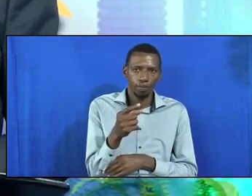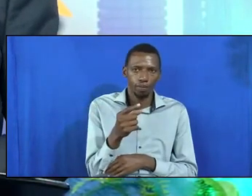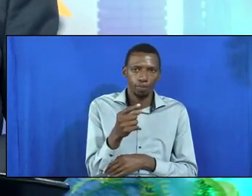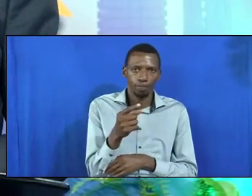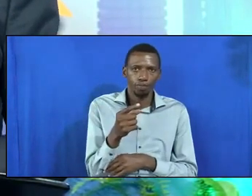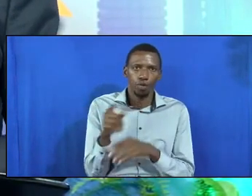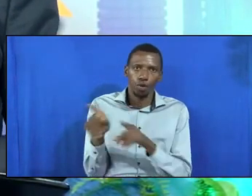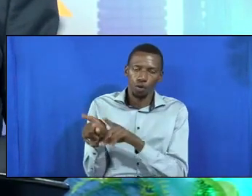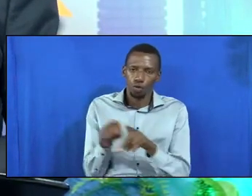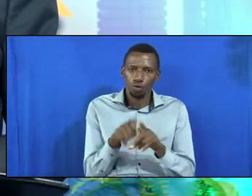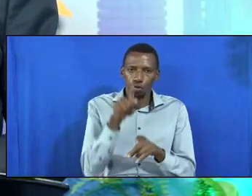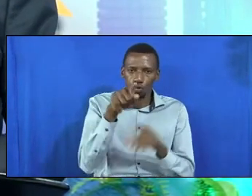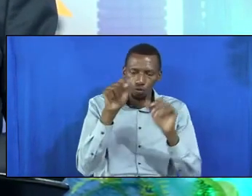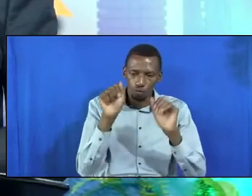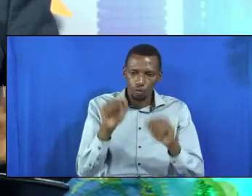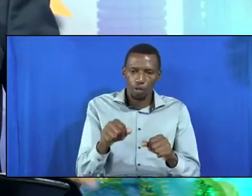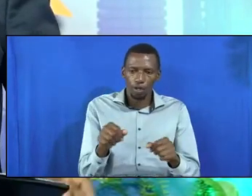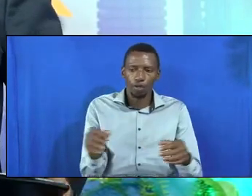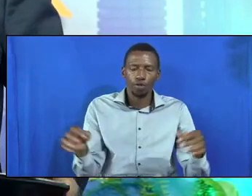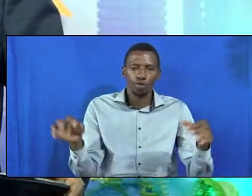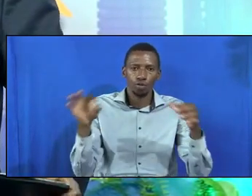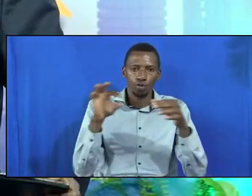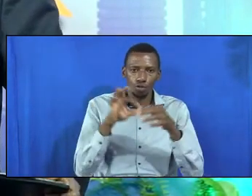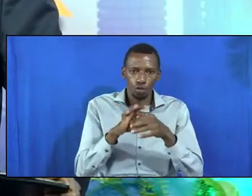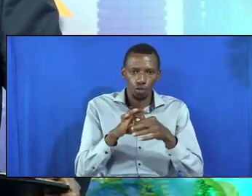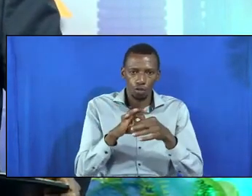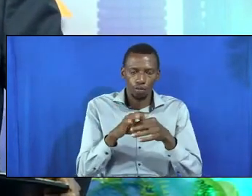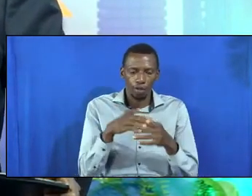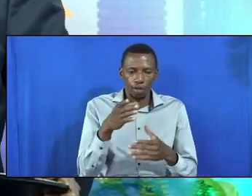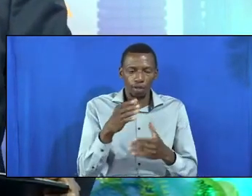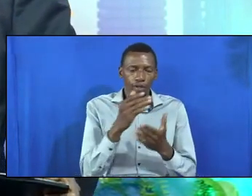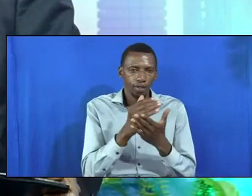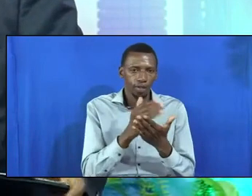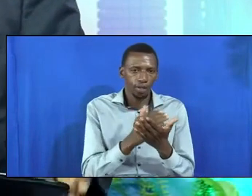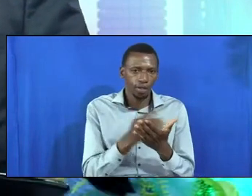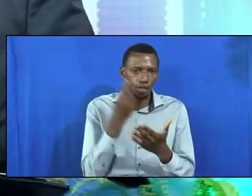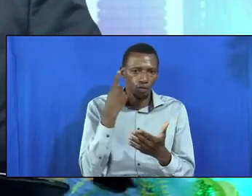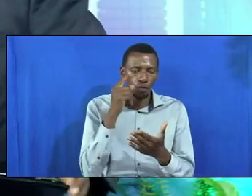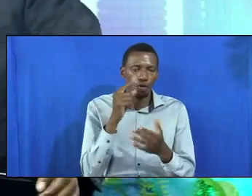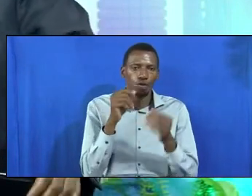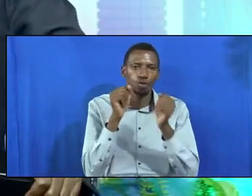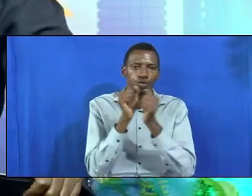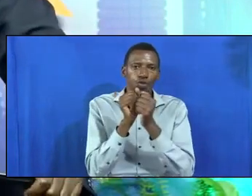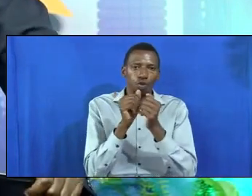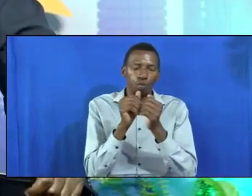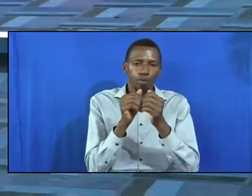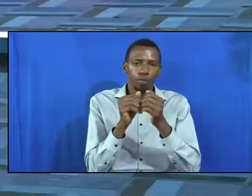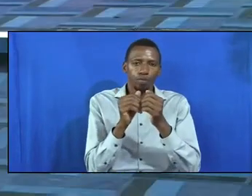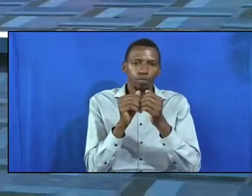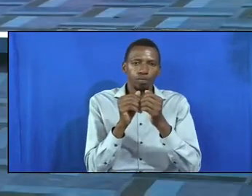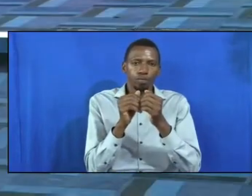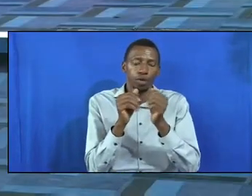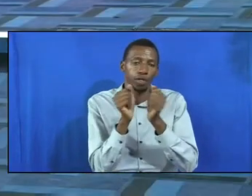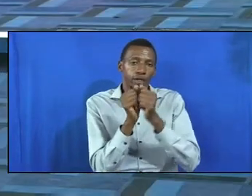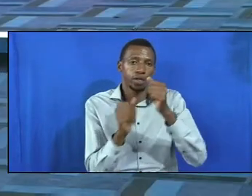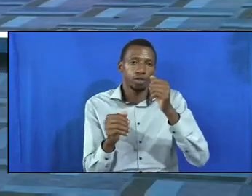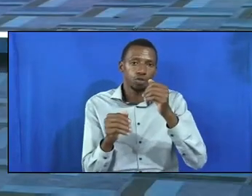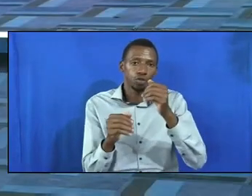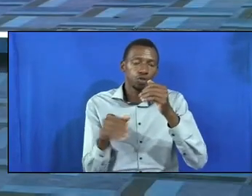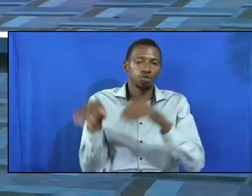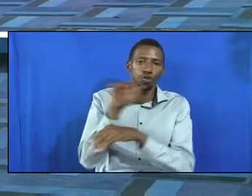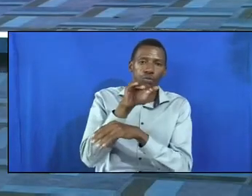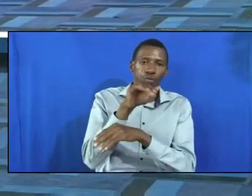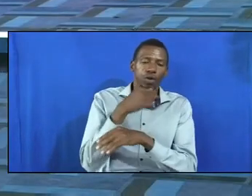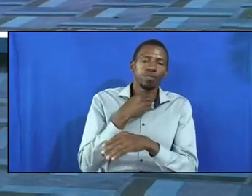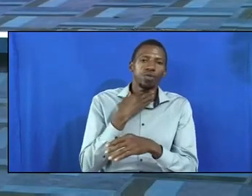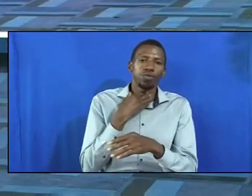you can still squeeze yourself into this list of the top 10. And I want to commend all of you for what you have done. I'm